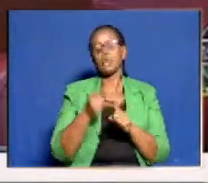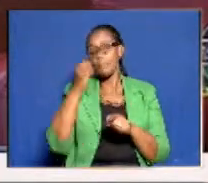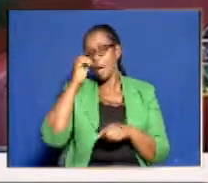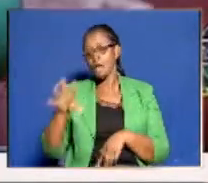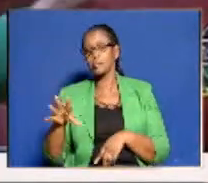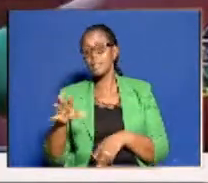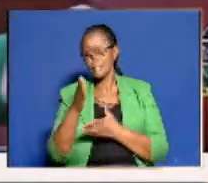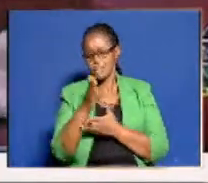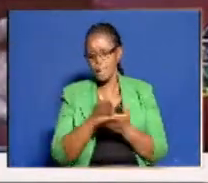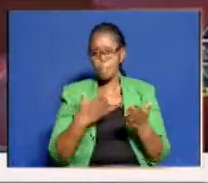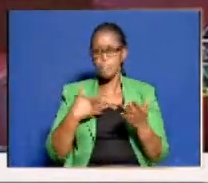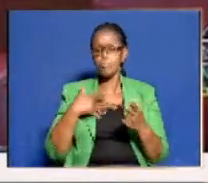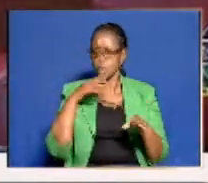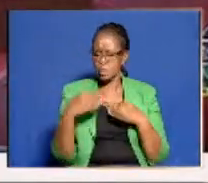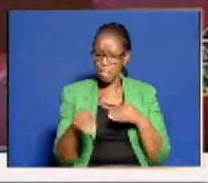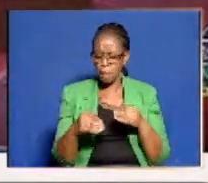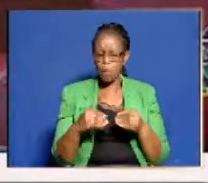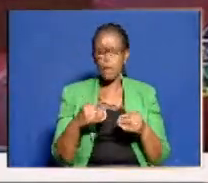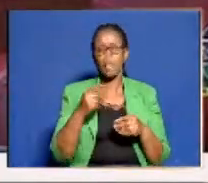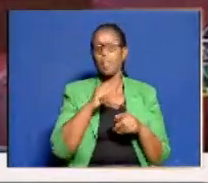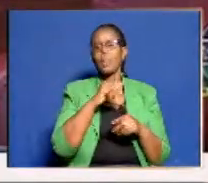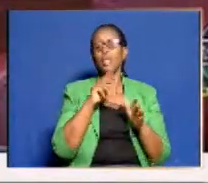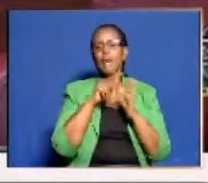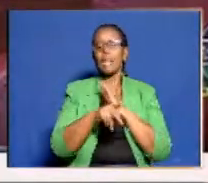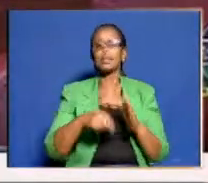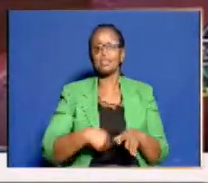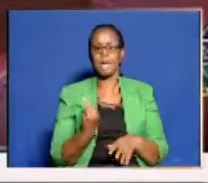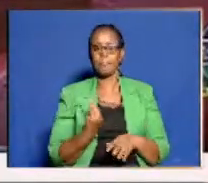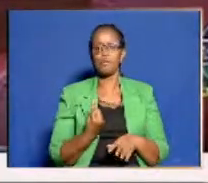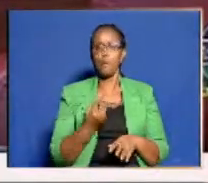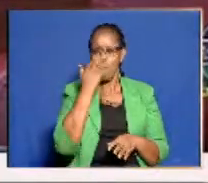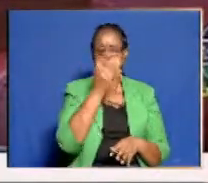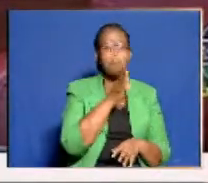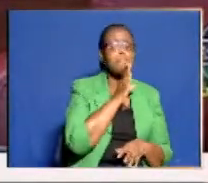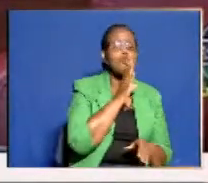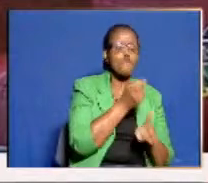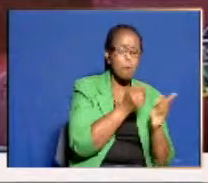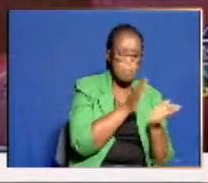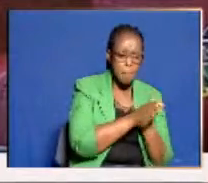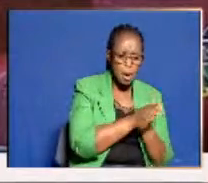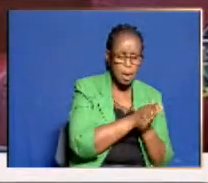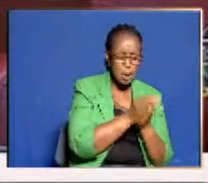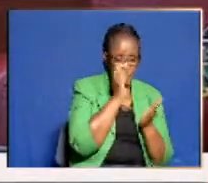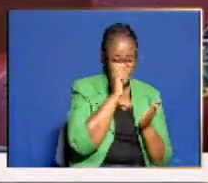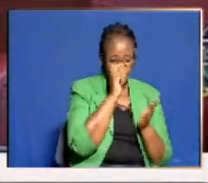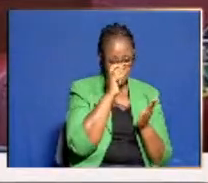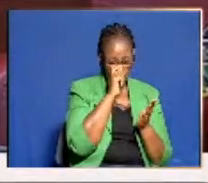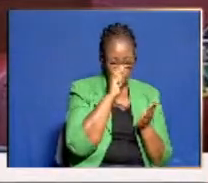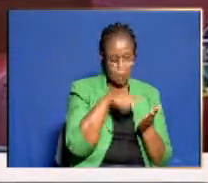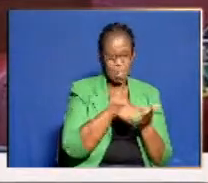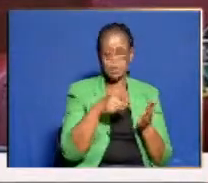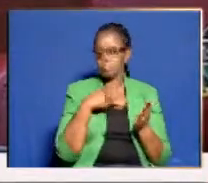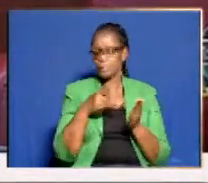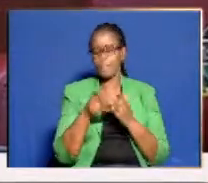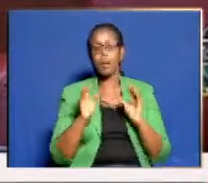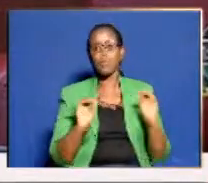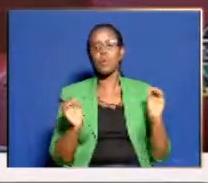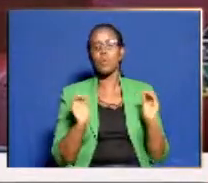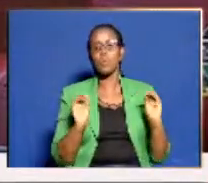because they have borrowed from the banks, they have done the contract that have been awarded under ACPO, Honorable Speaker, but they are not paid, and